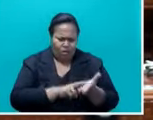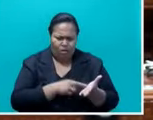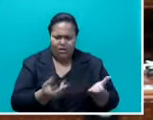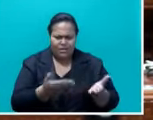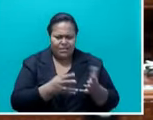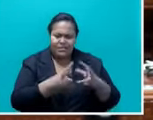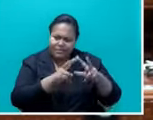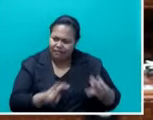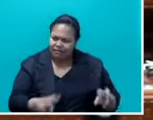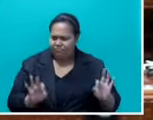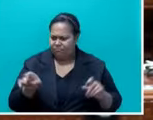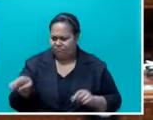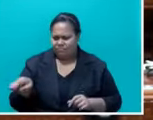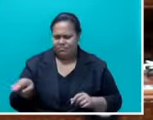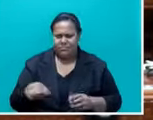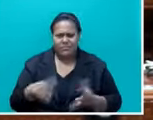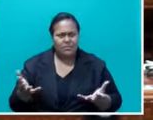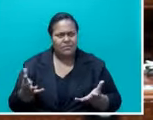Speaker.